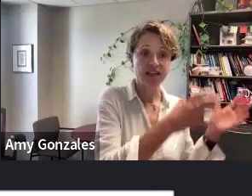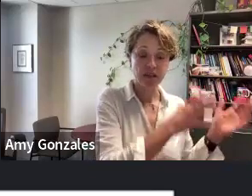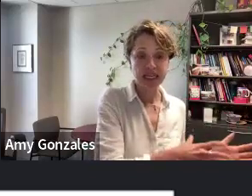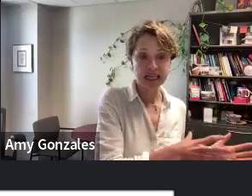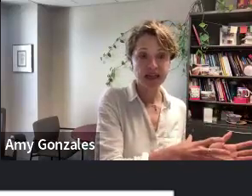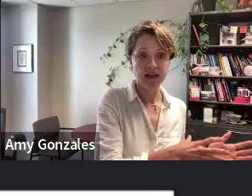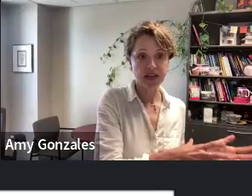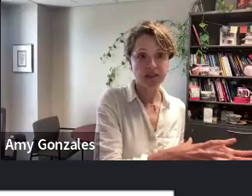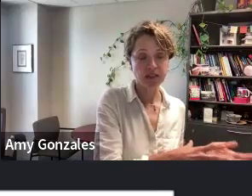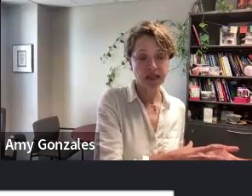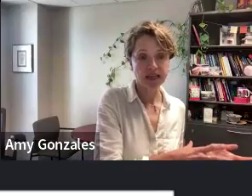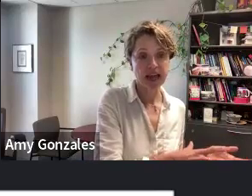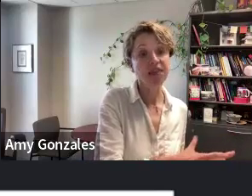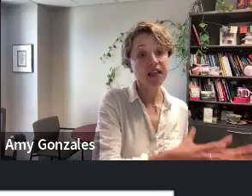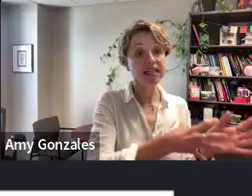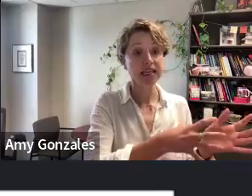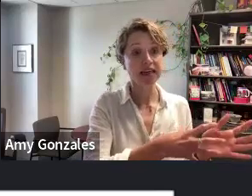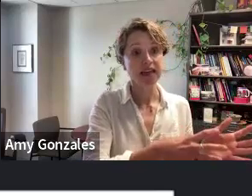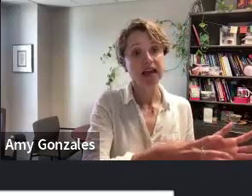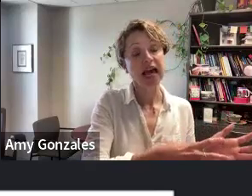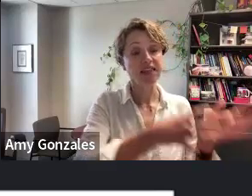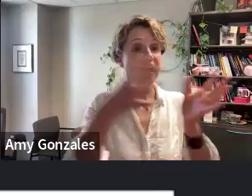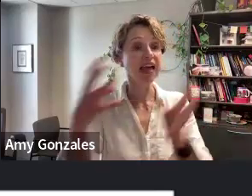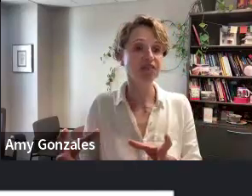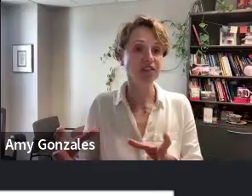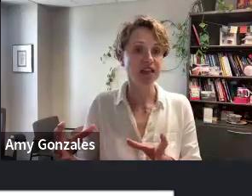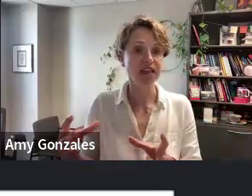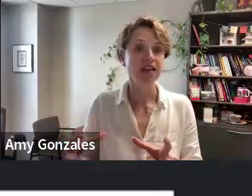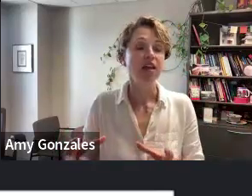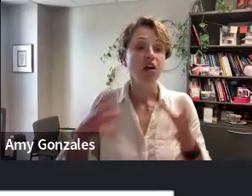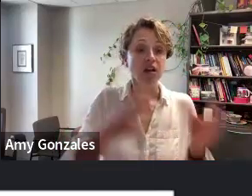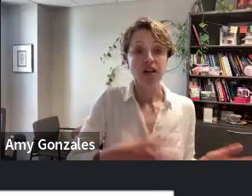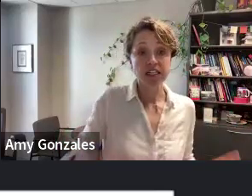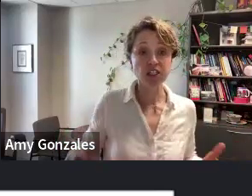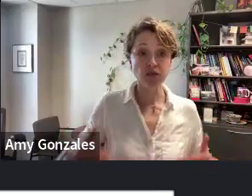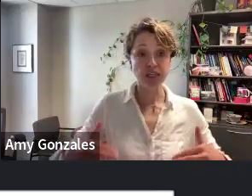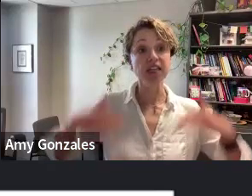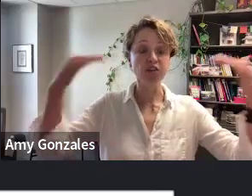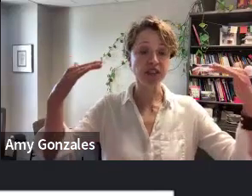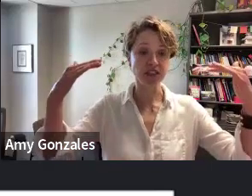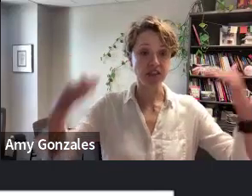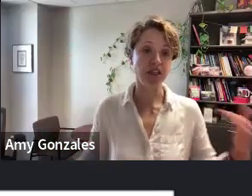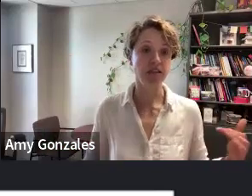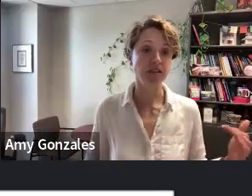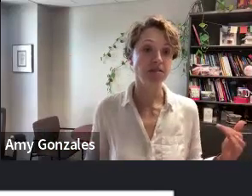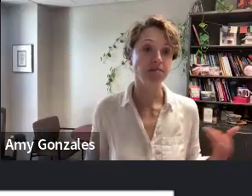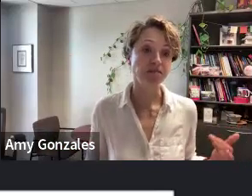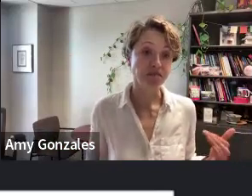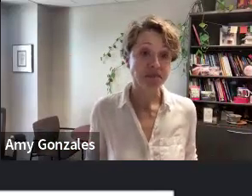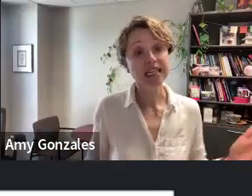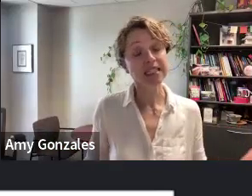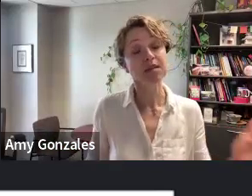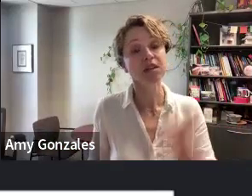phone at the beginning of that study and then did at the end of the study continued to increase in their